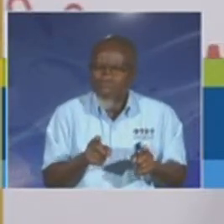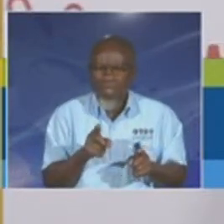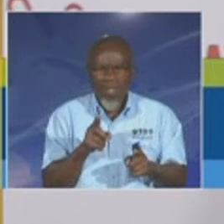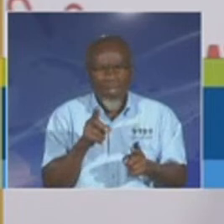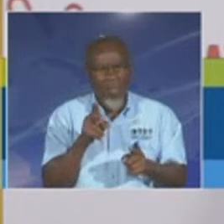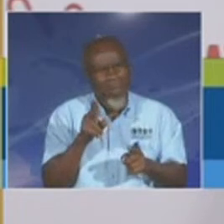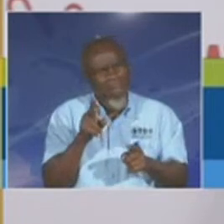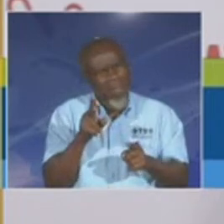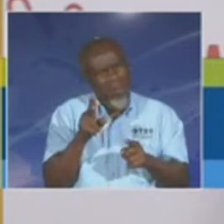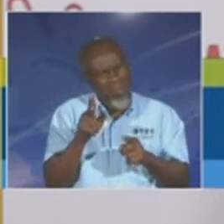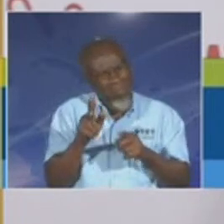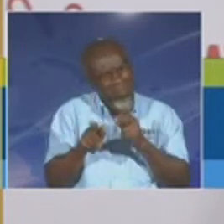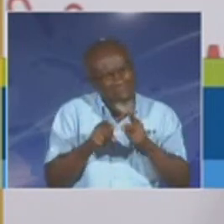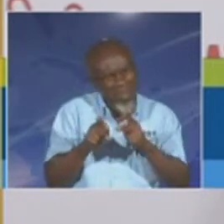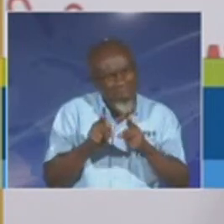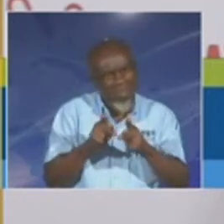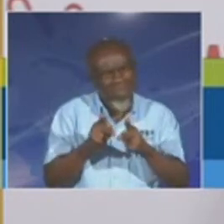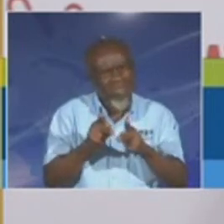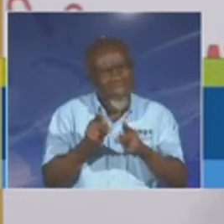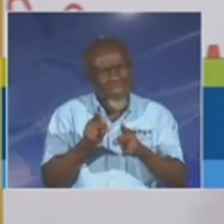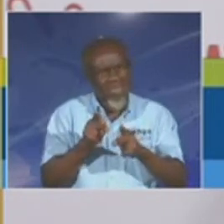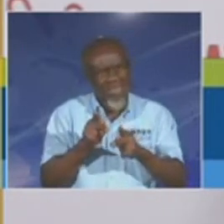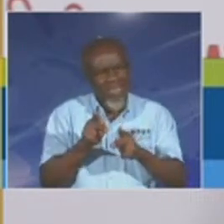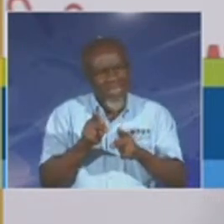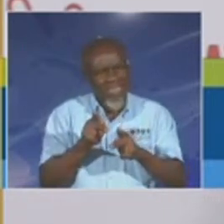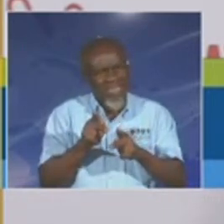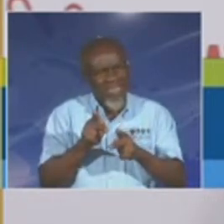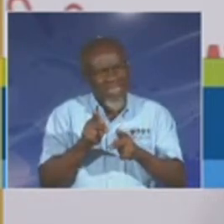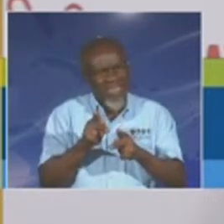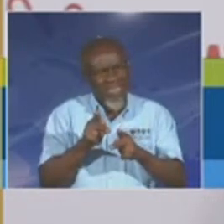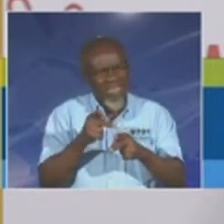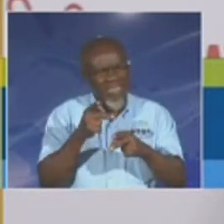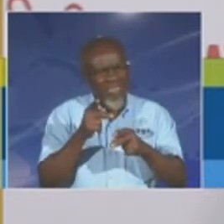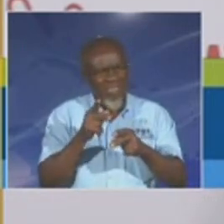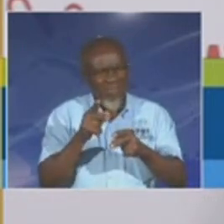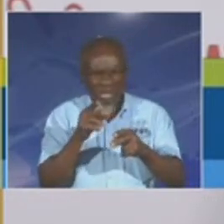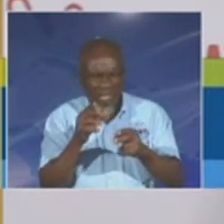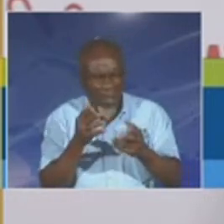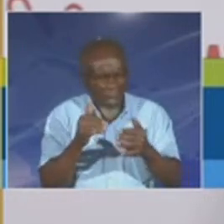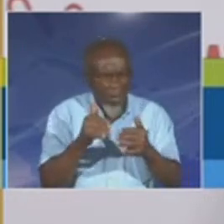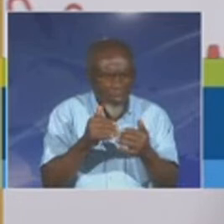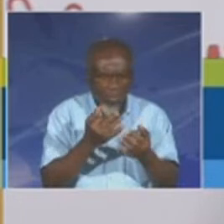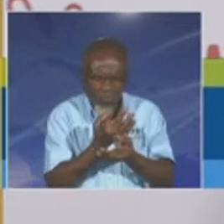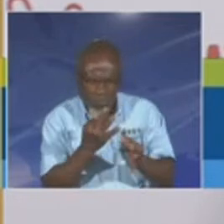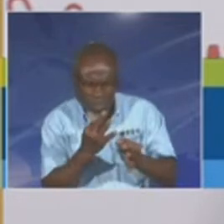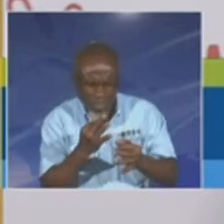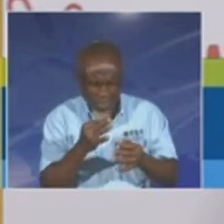people finding time to cook for a lot of people is